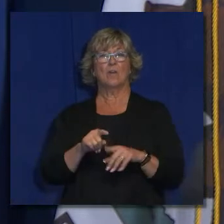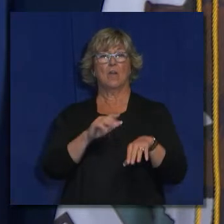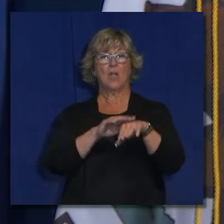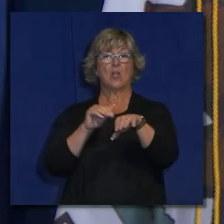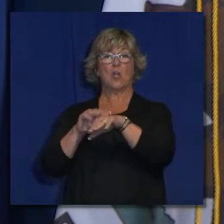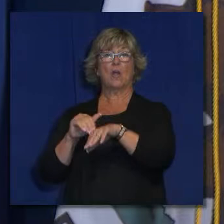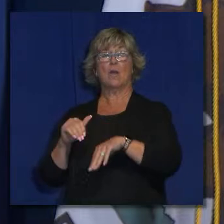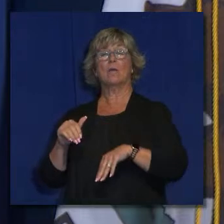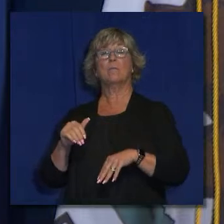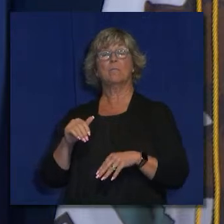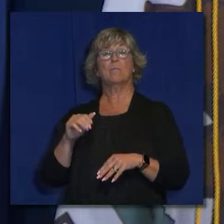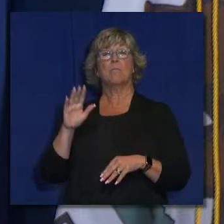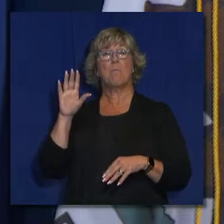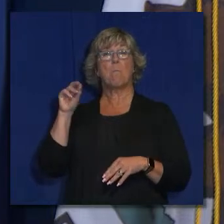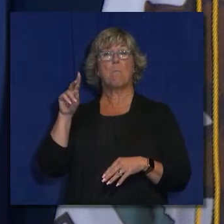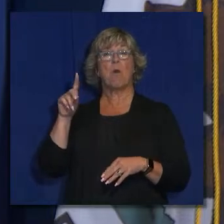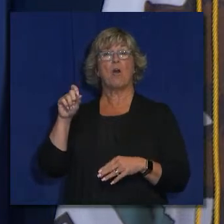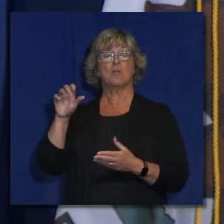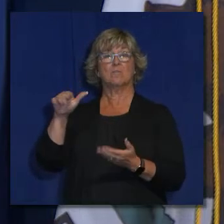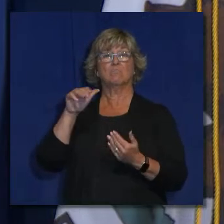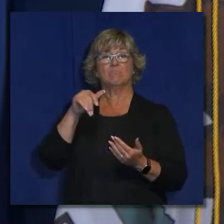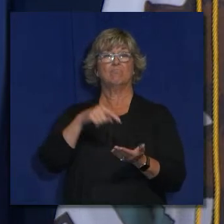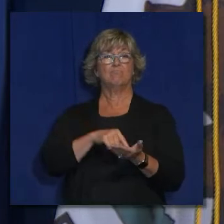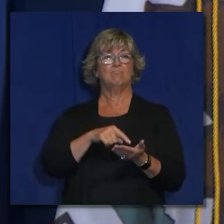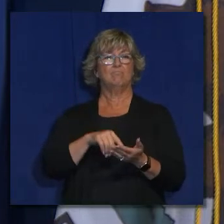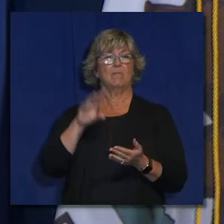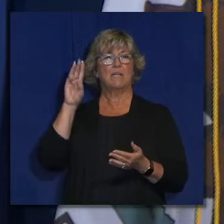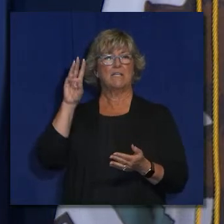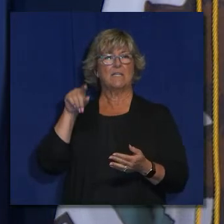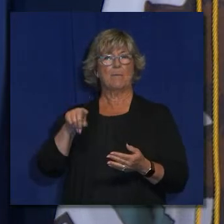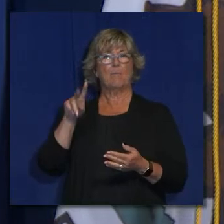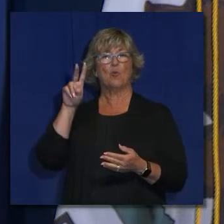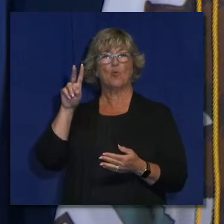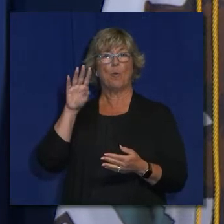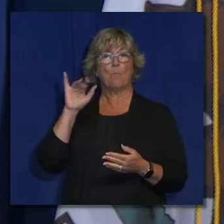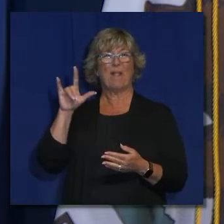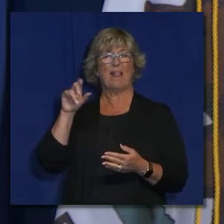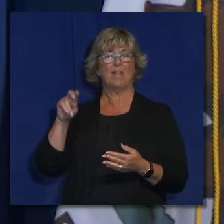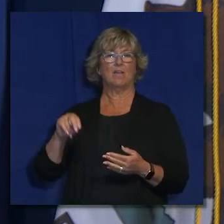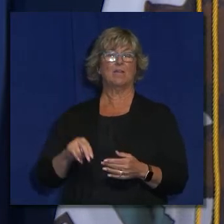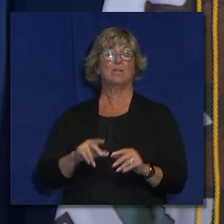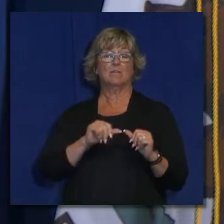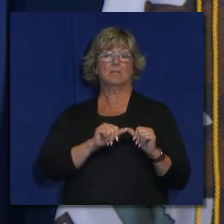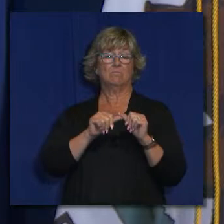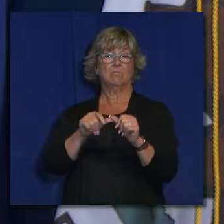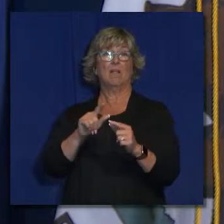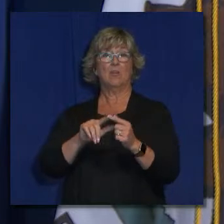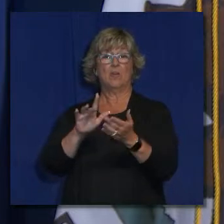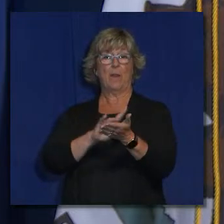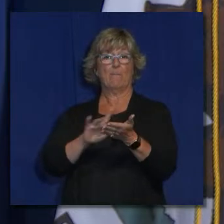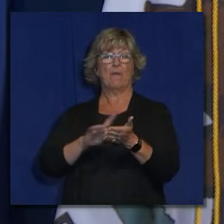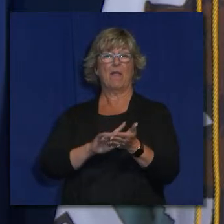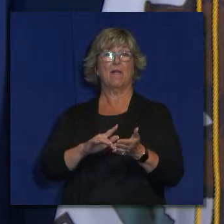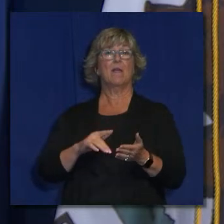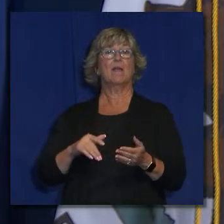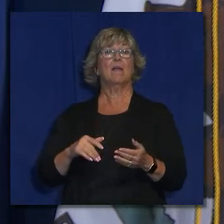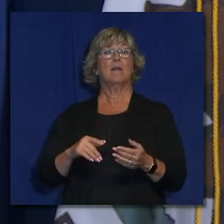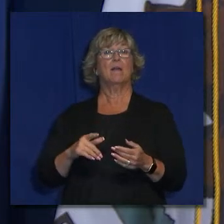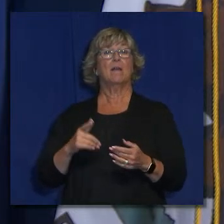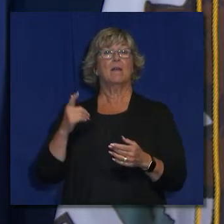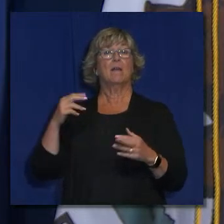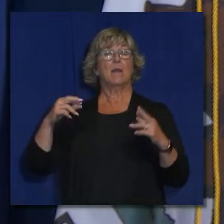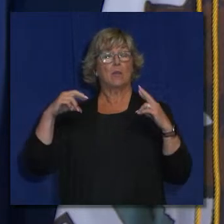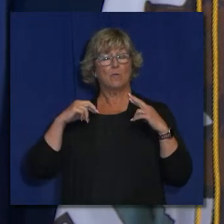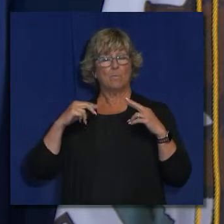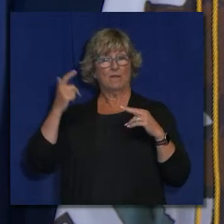GO bond debt early. And that's $6.2 billion. Again, we're continuing to pay down pension liabilities through that Prop